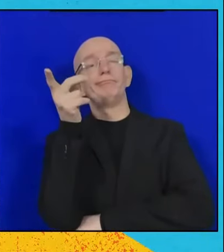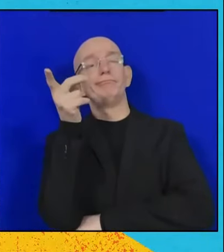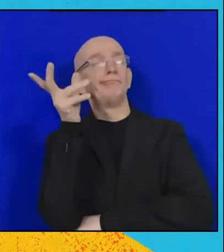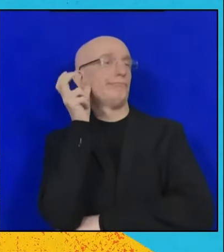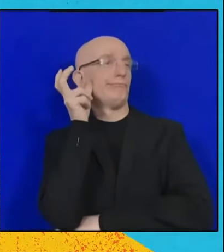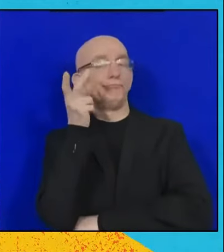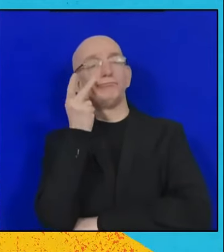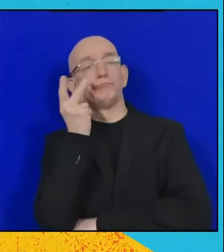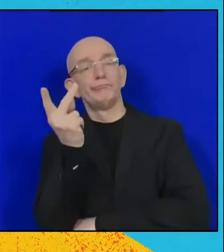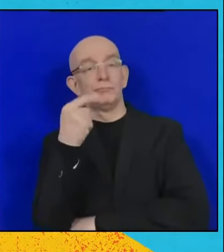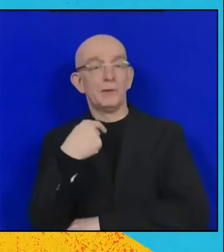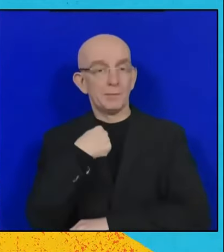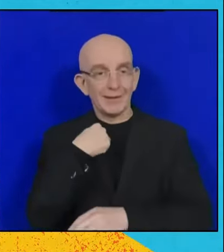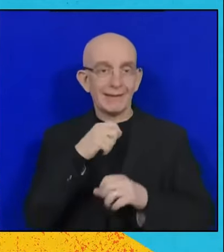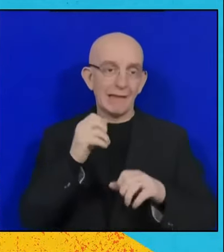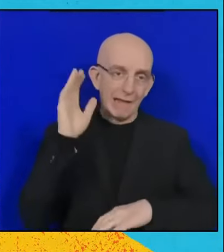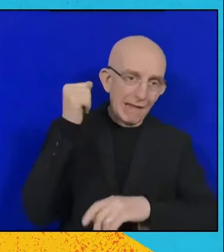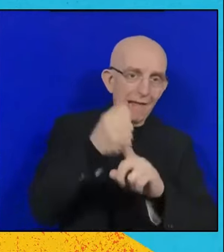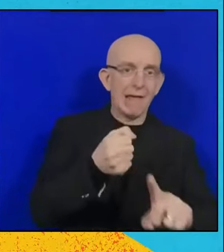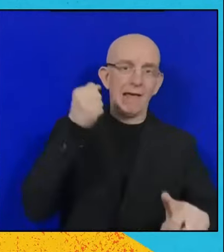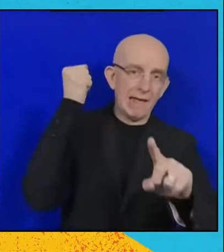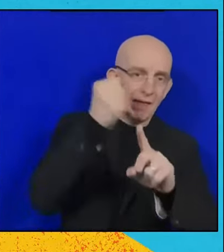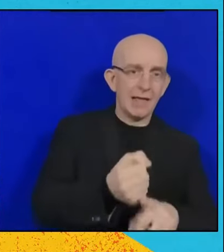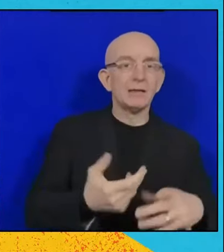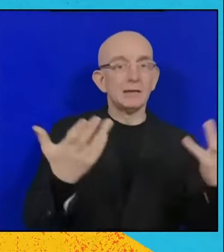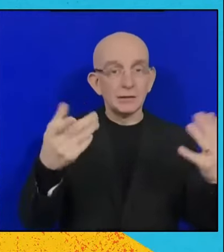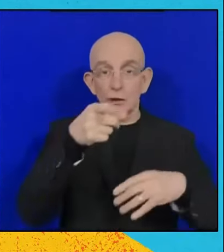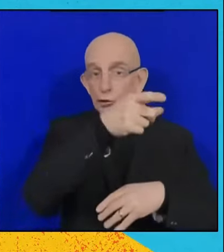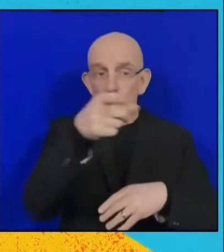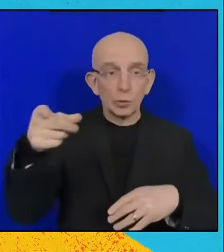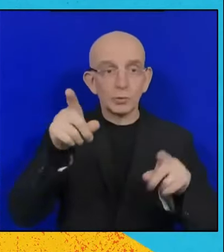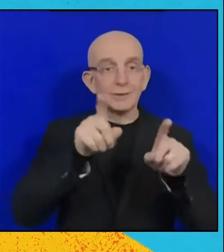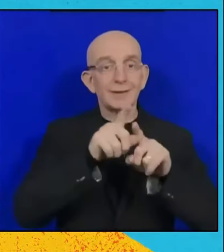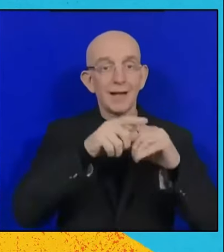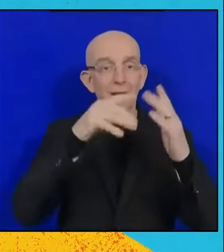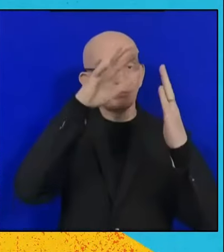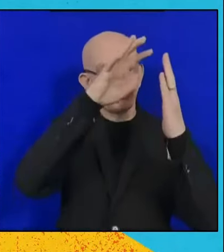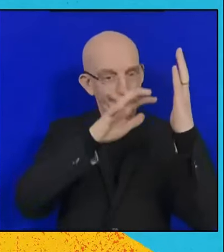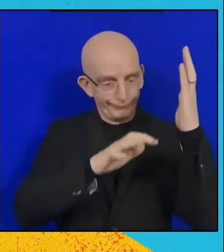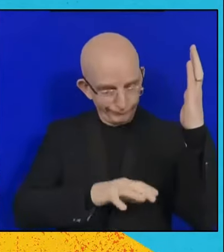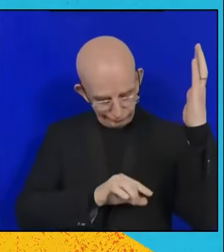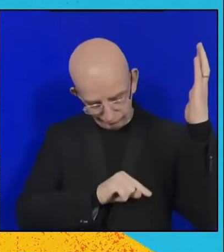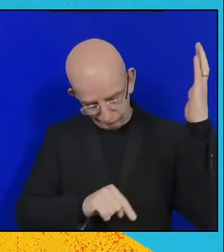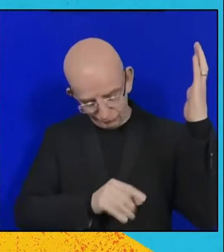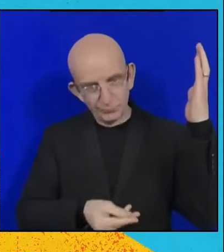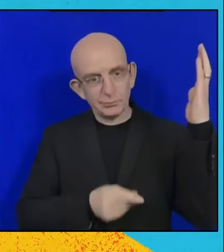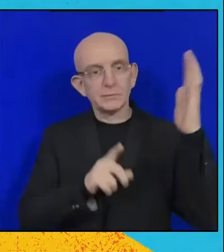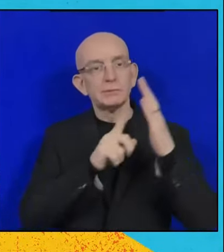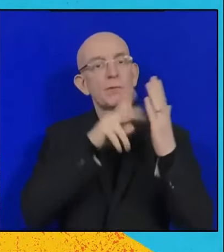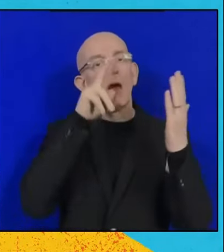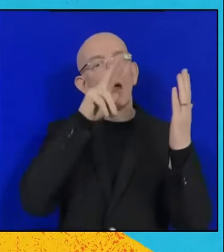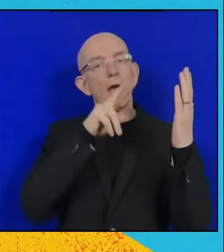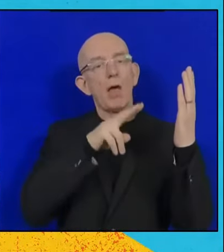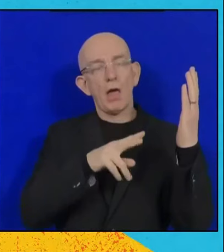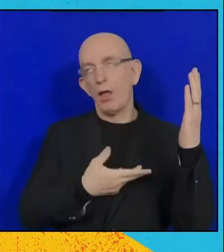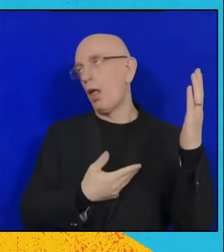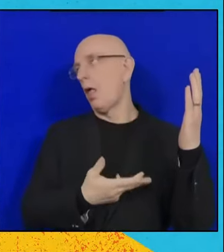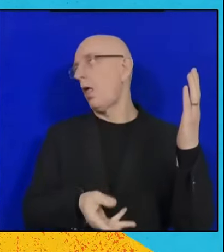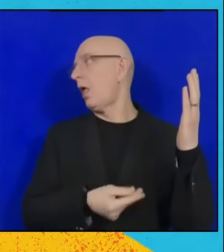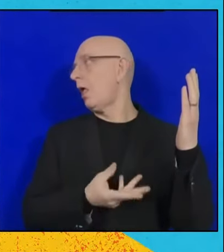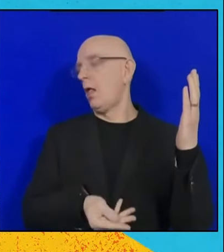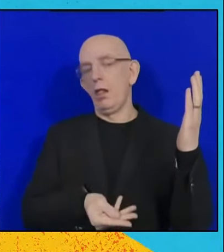youth? I'd like to believe not. Yet here we are reiterating the same things we've been asking for